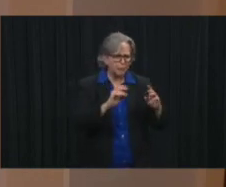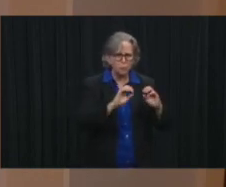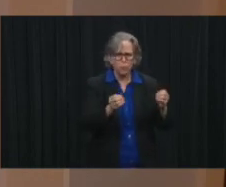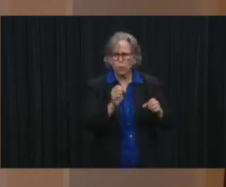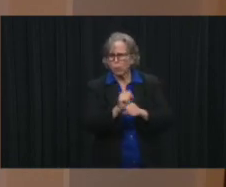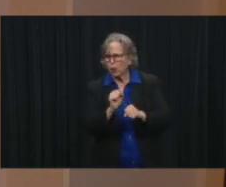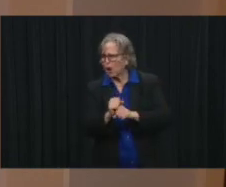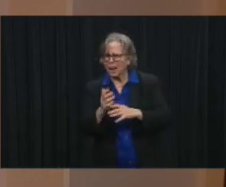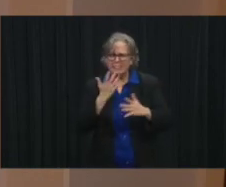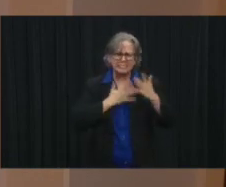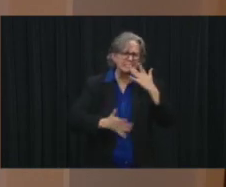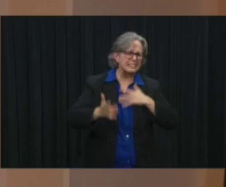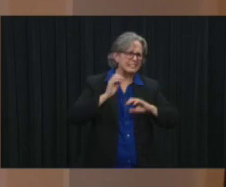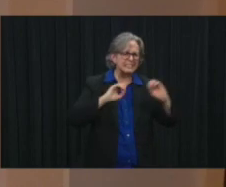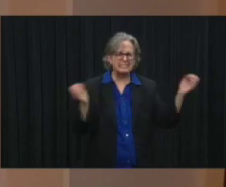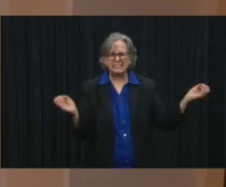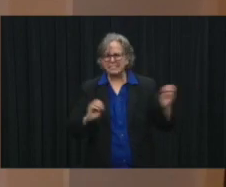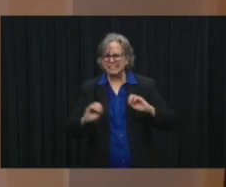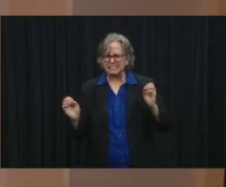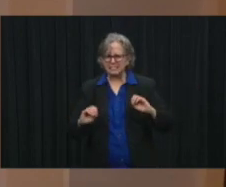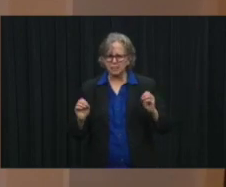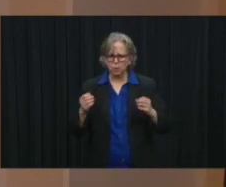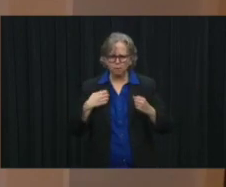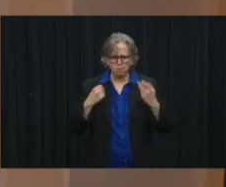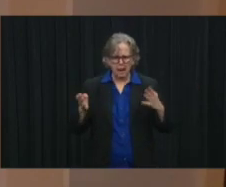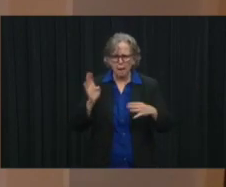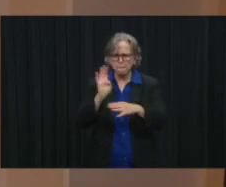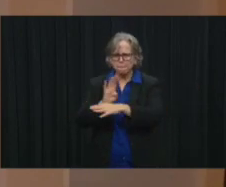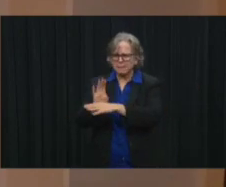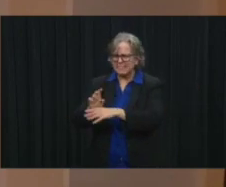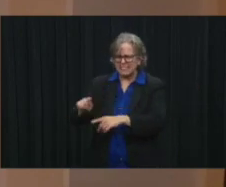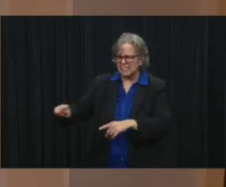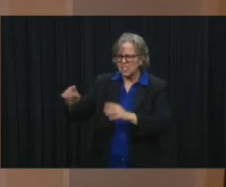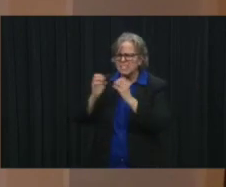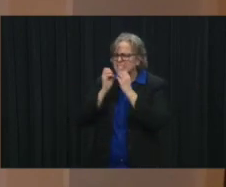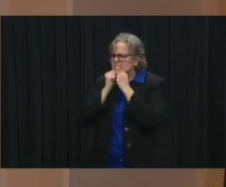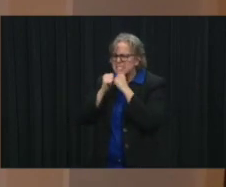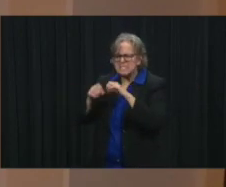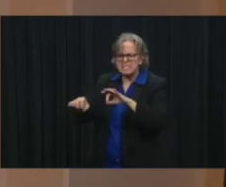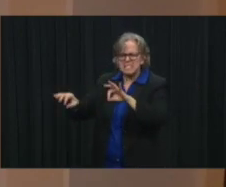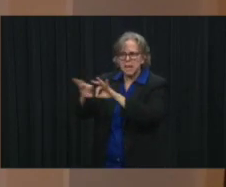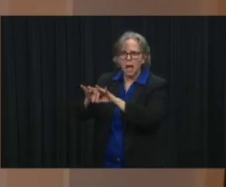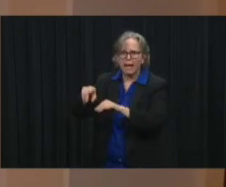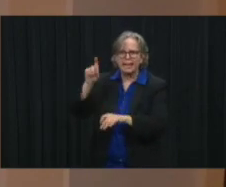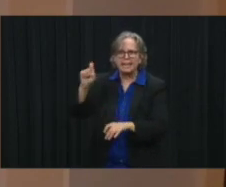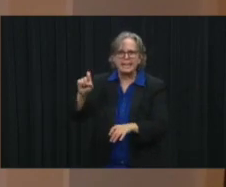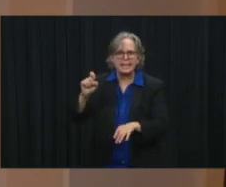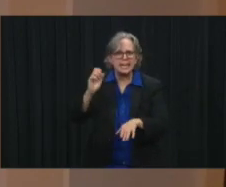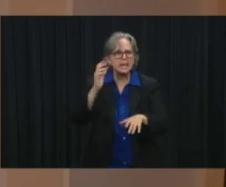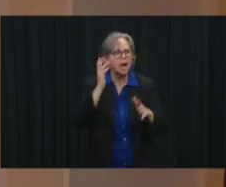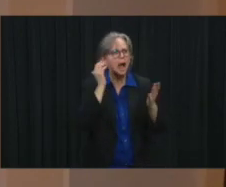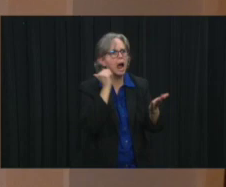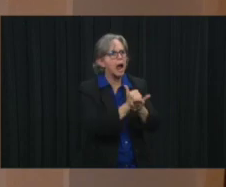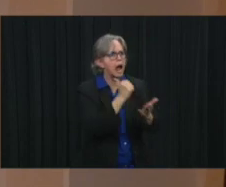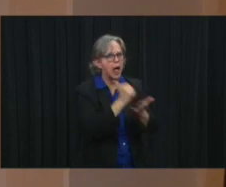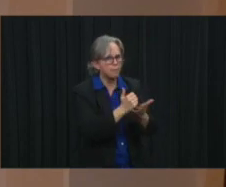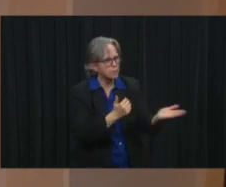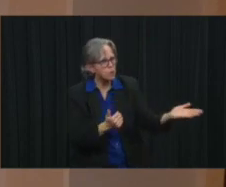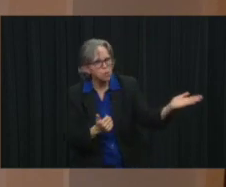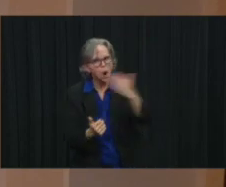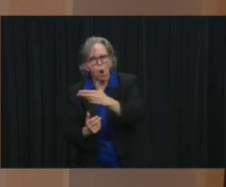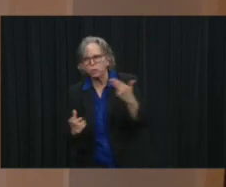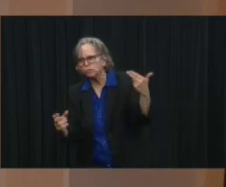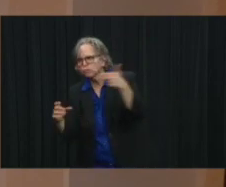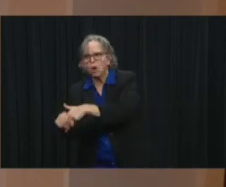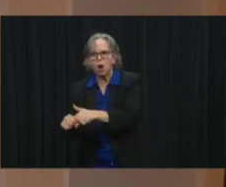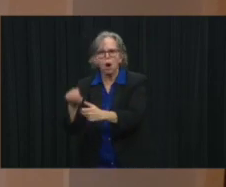number of businesses out there who are critical to our supply chain, who need your help. I go through this, Kroger's